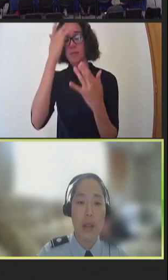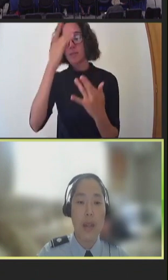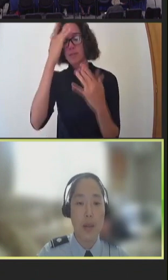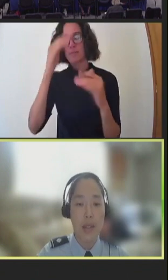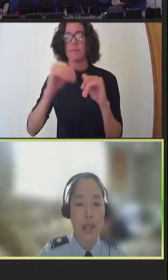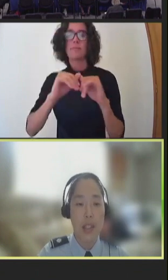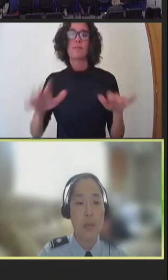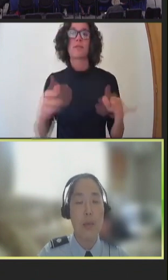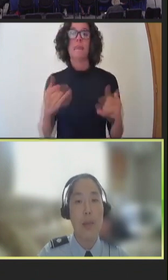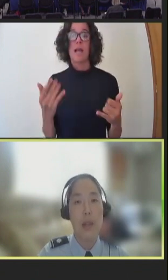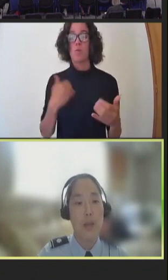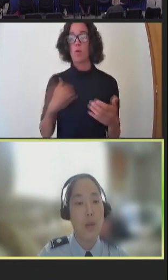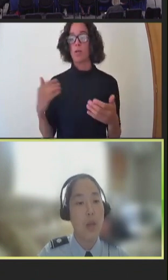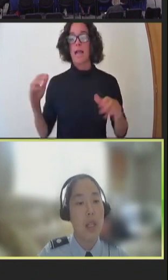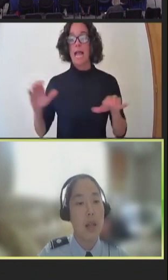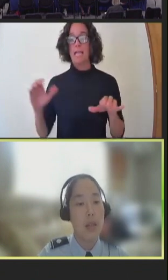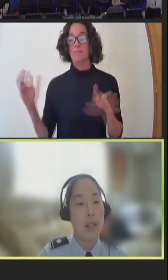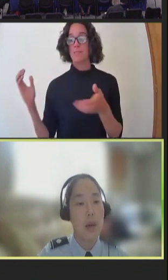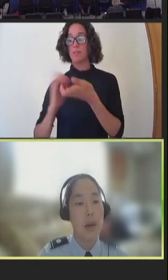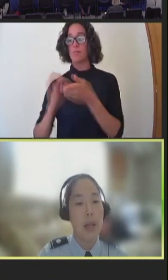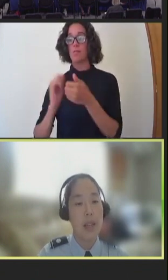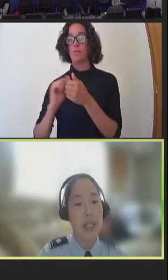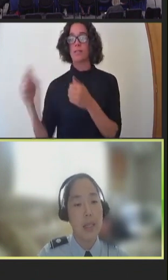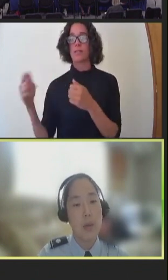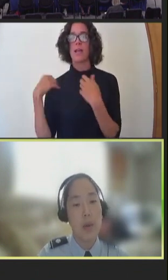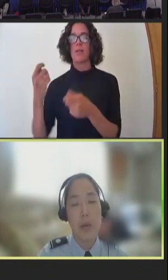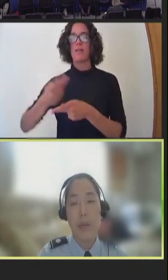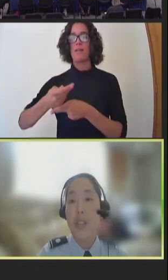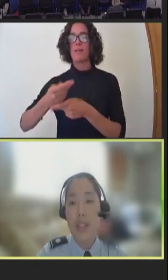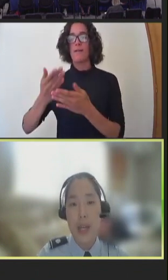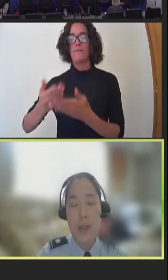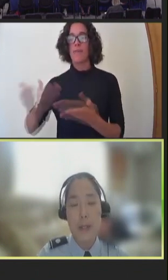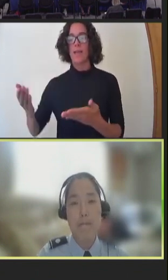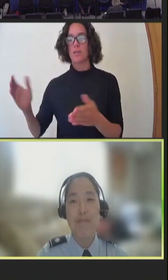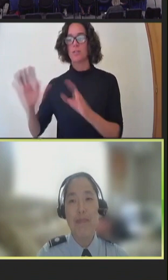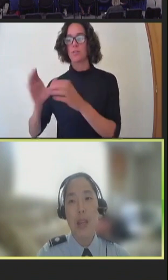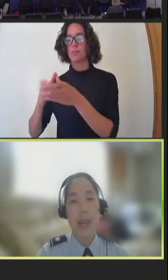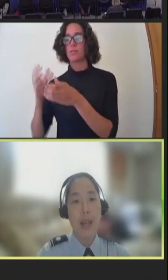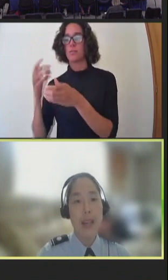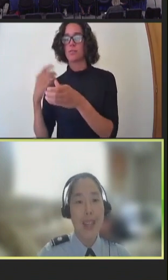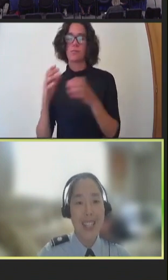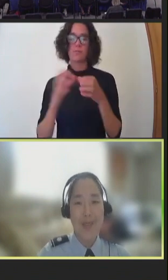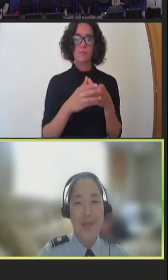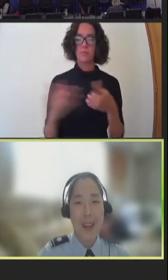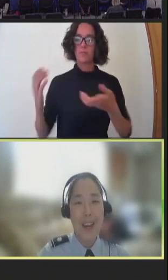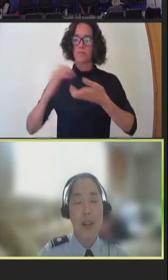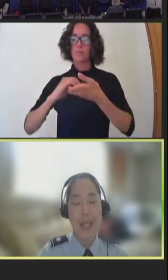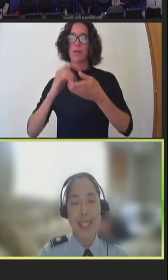and the services to prepare for the relaunch of the smallpox vaccine program with JYNNEOS. And that's it from our updates. Thank